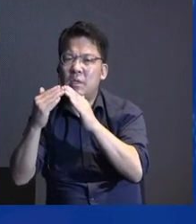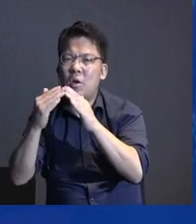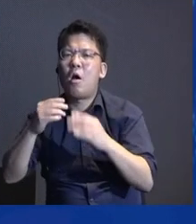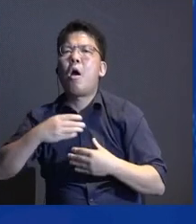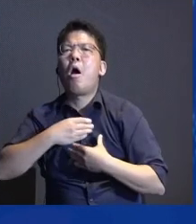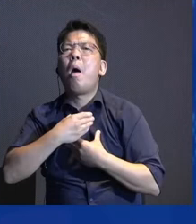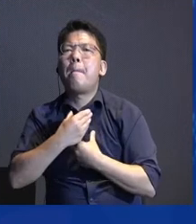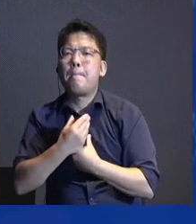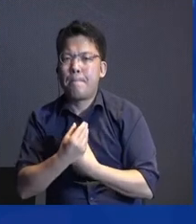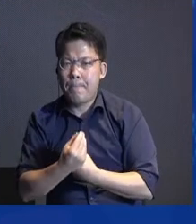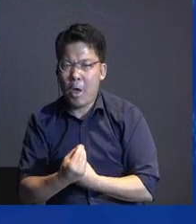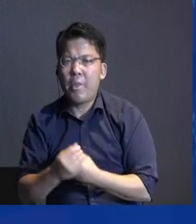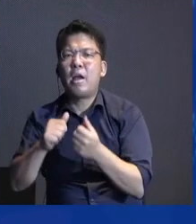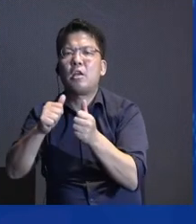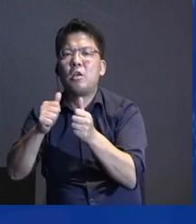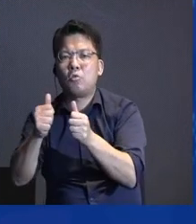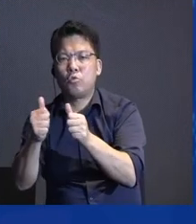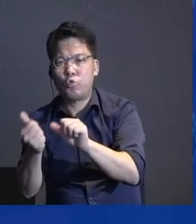home.